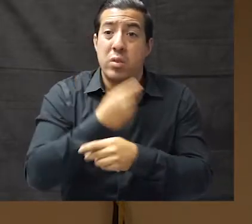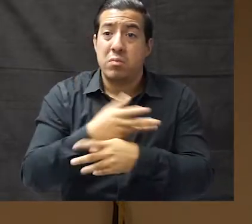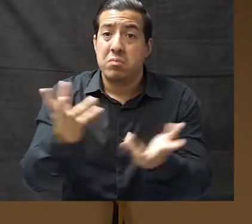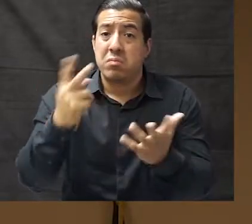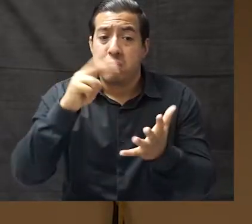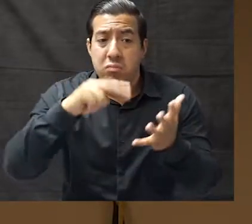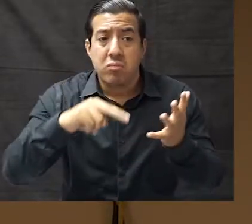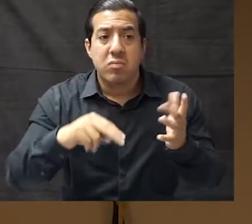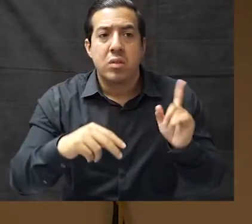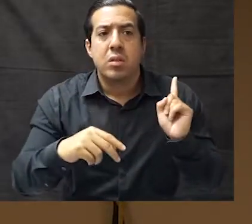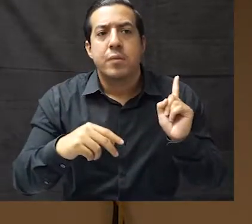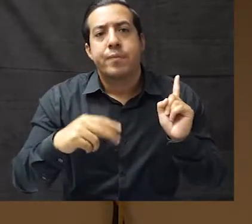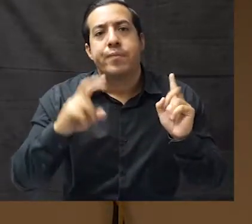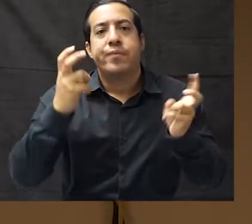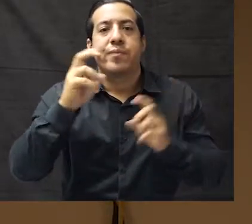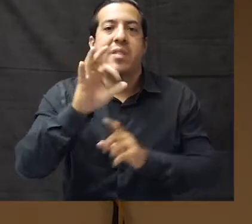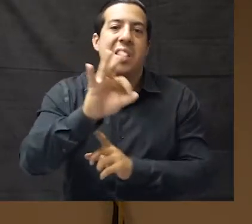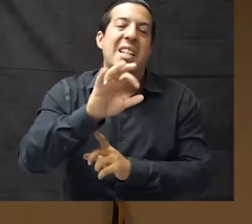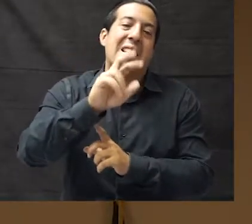The N100s cost about $10.